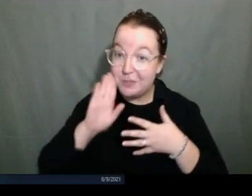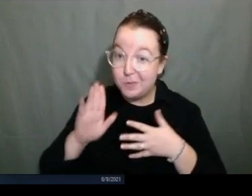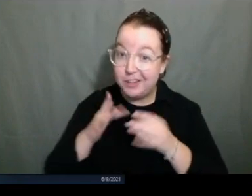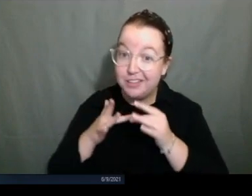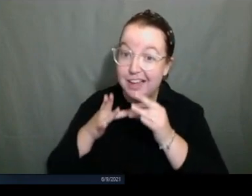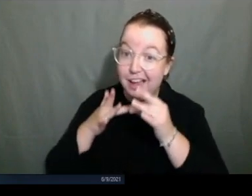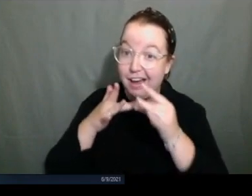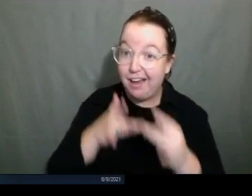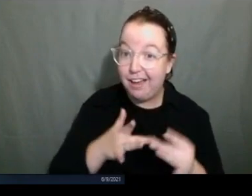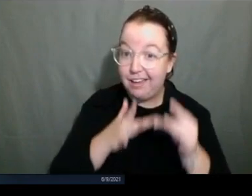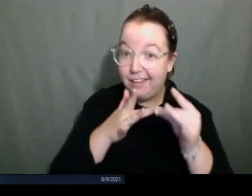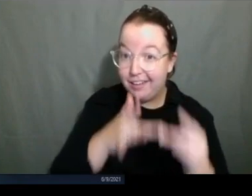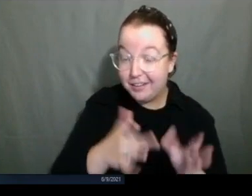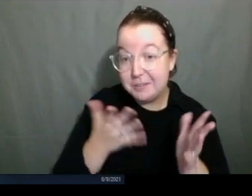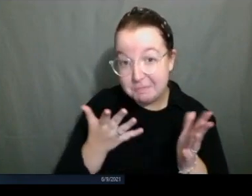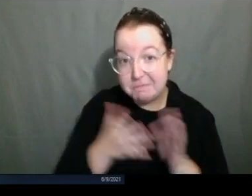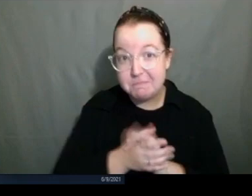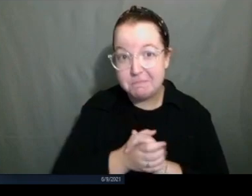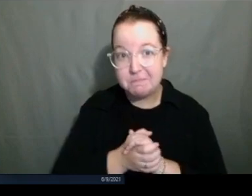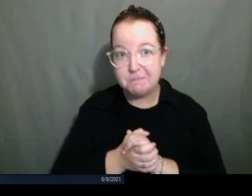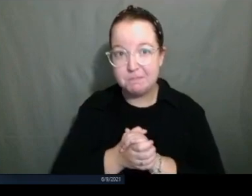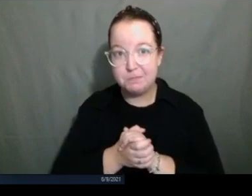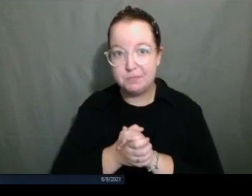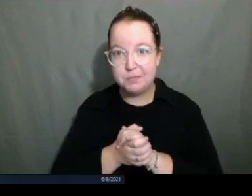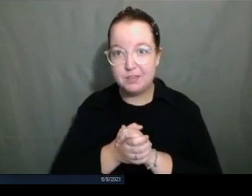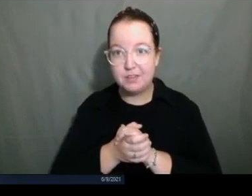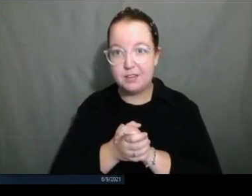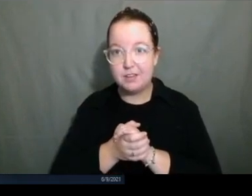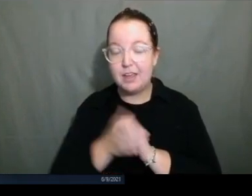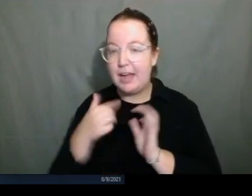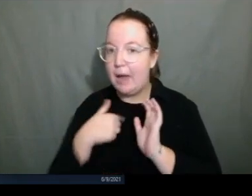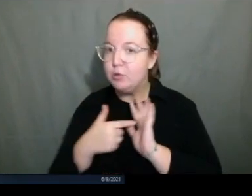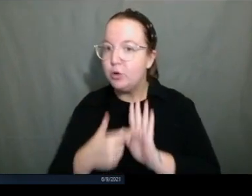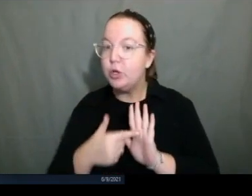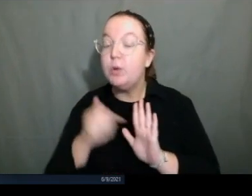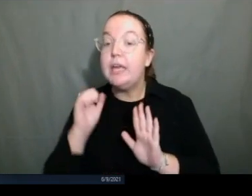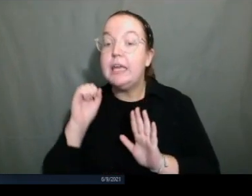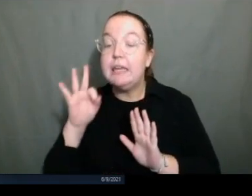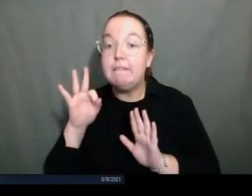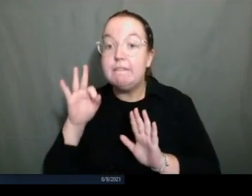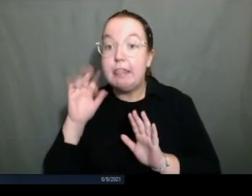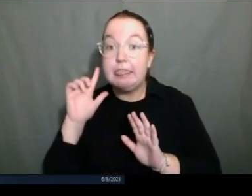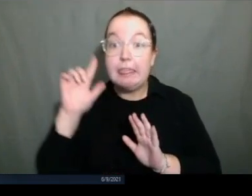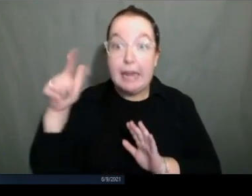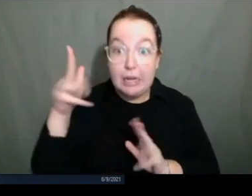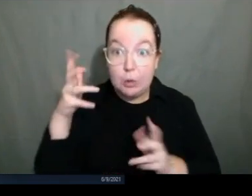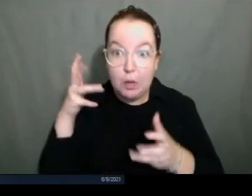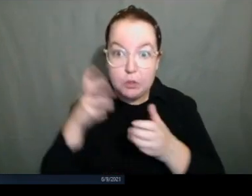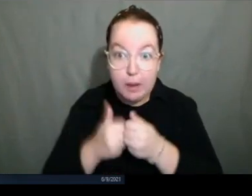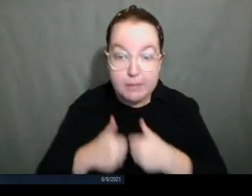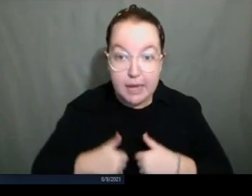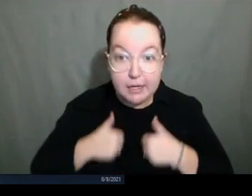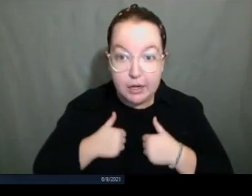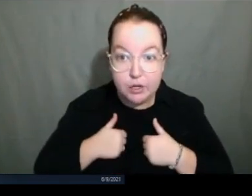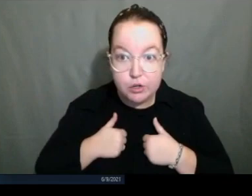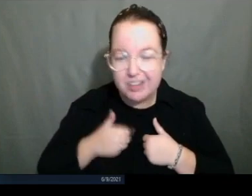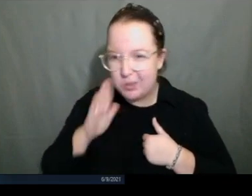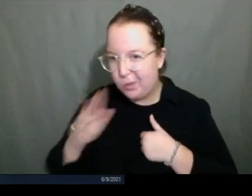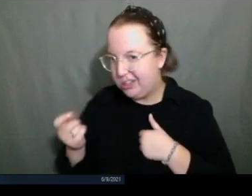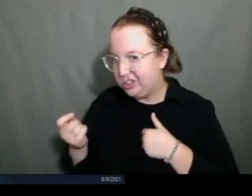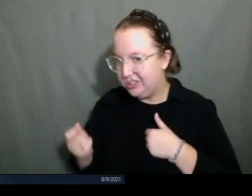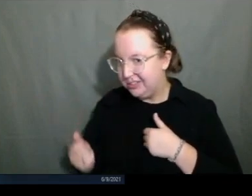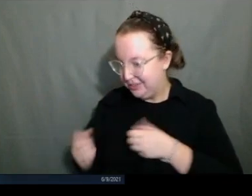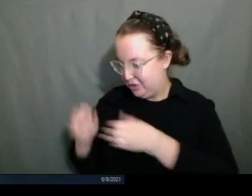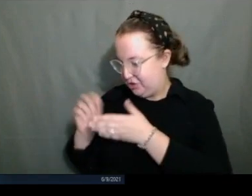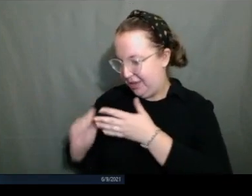everything, and then you can. I'm just demonstrating where you can access them if you need them in the future, like you want to update your address or direct deposit.